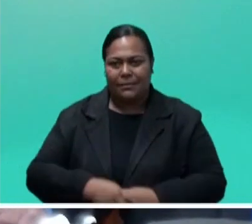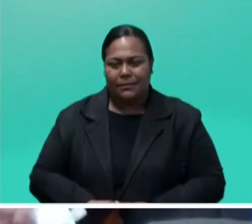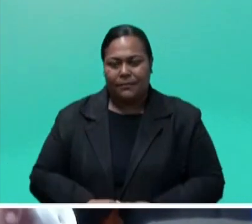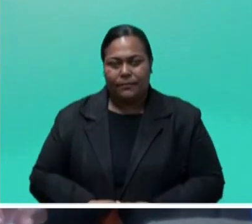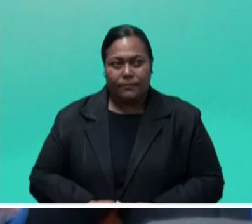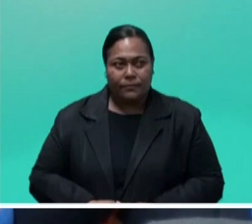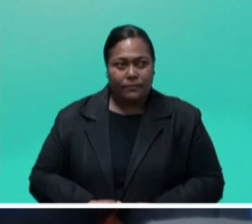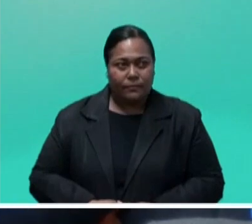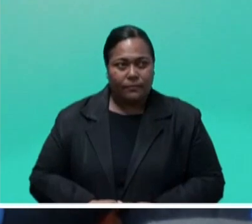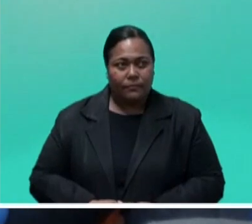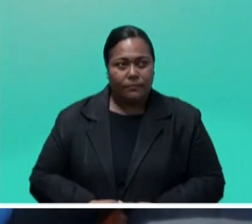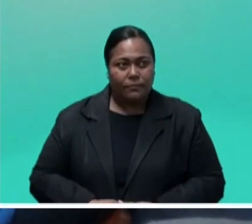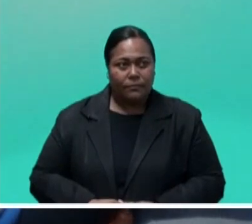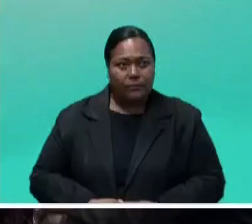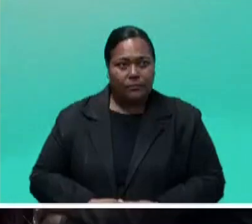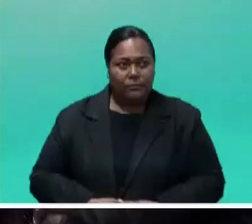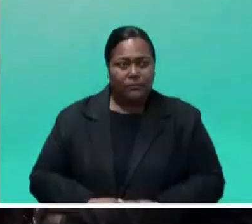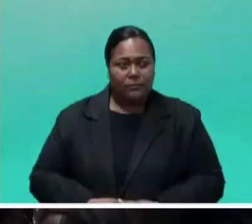Speaker. Thank you.